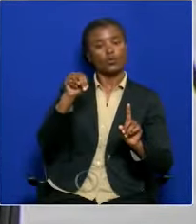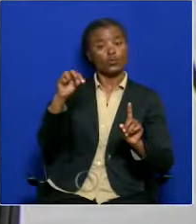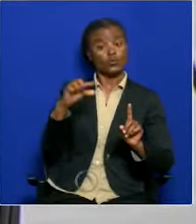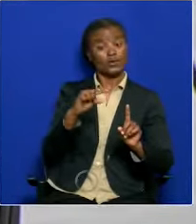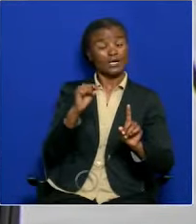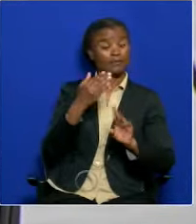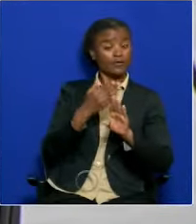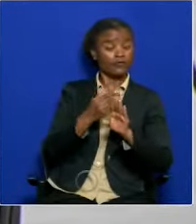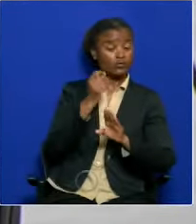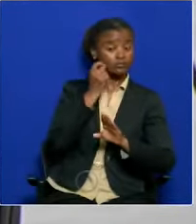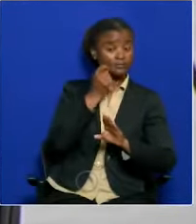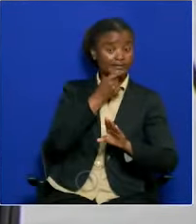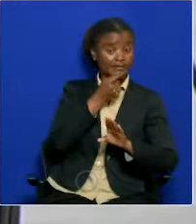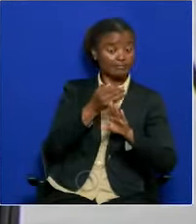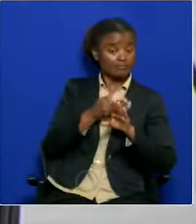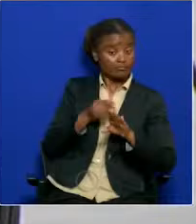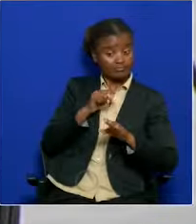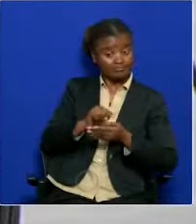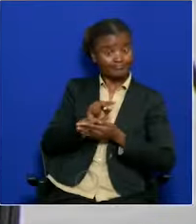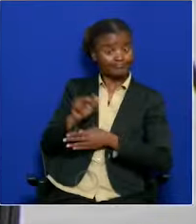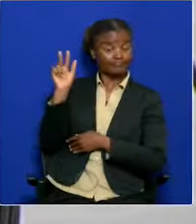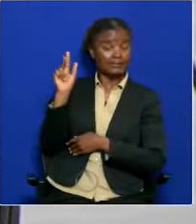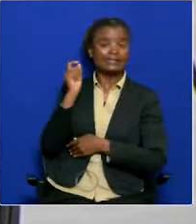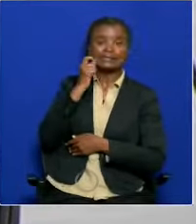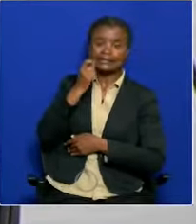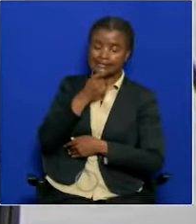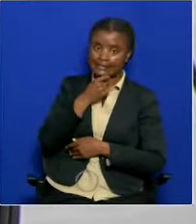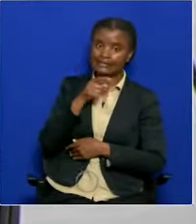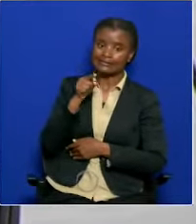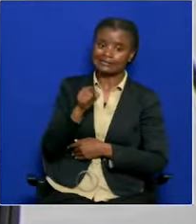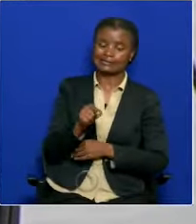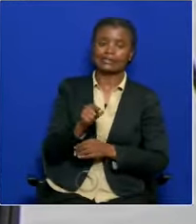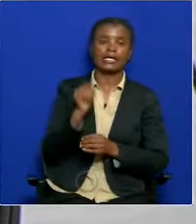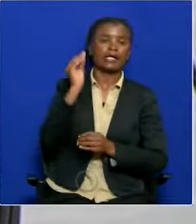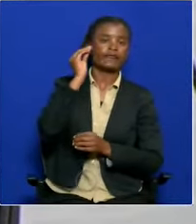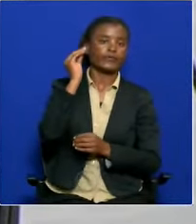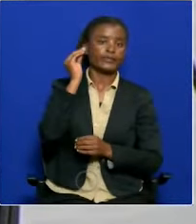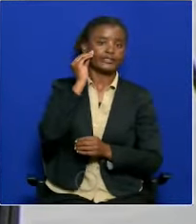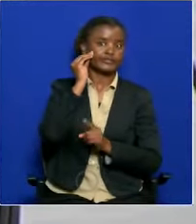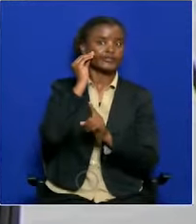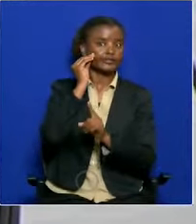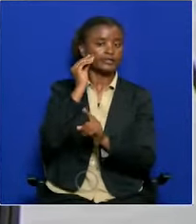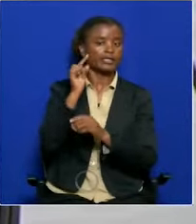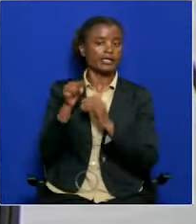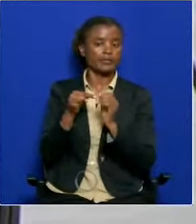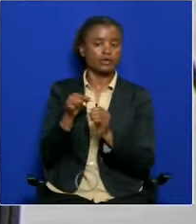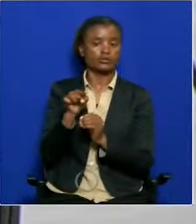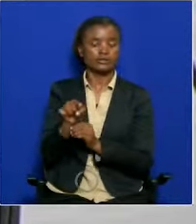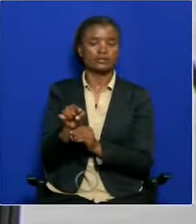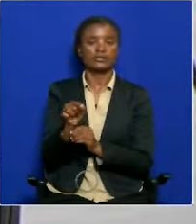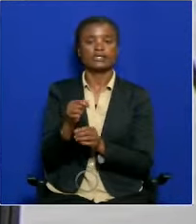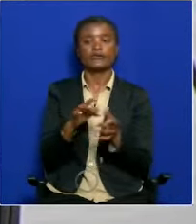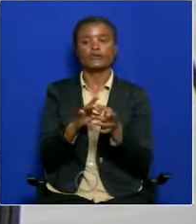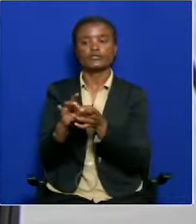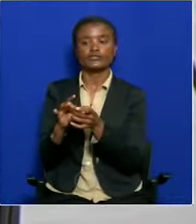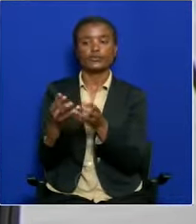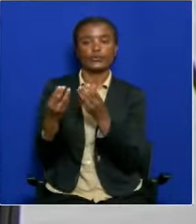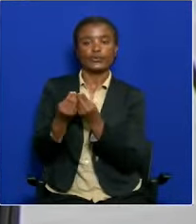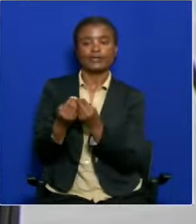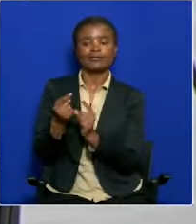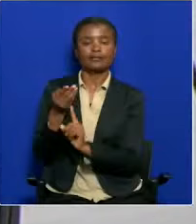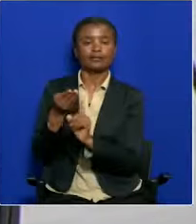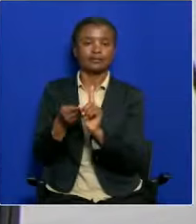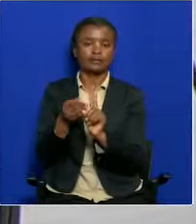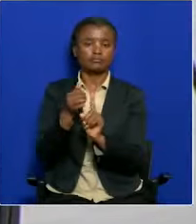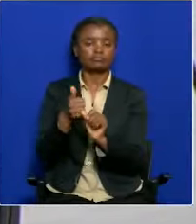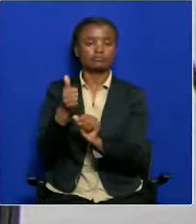sought information regarding my relationship with Lieutenant General Sivia, suggested that career